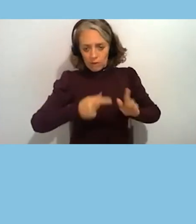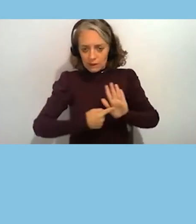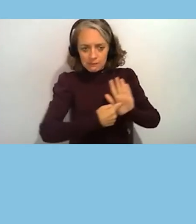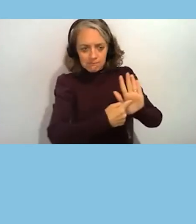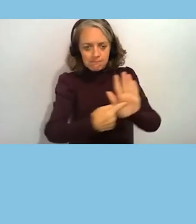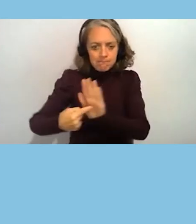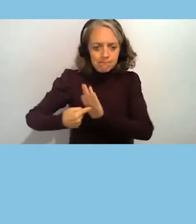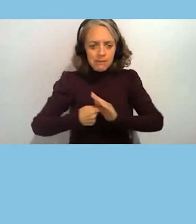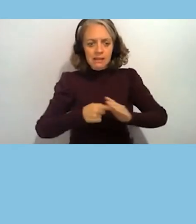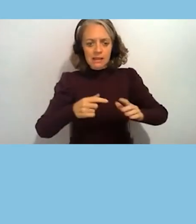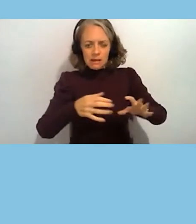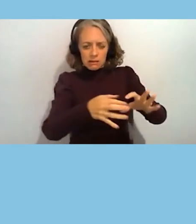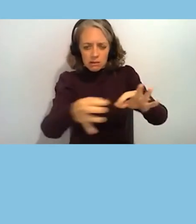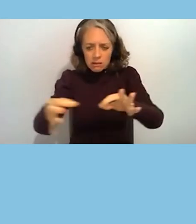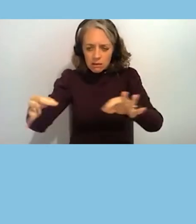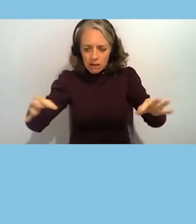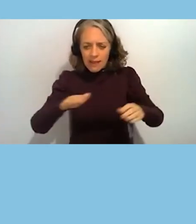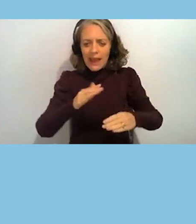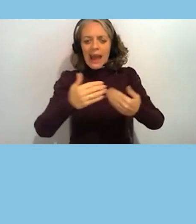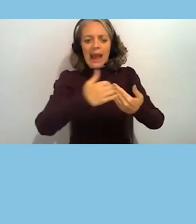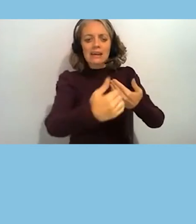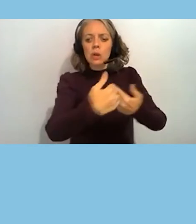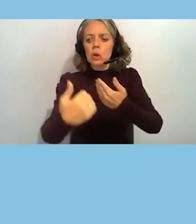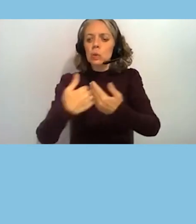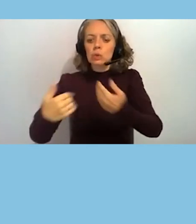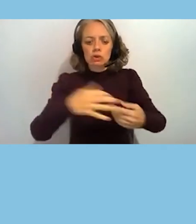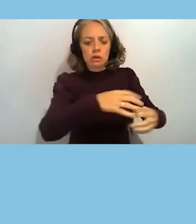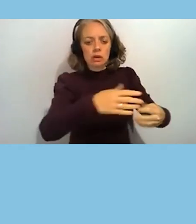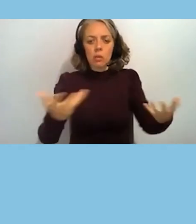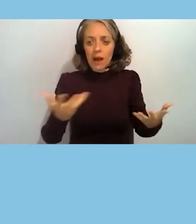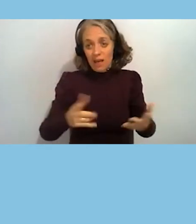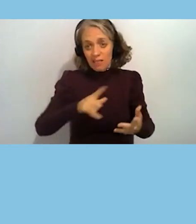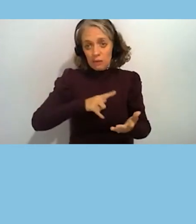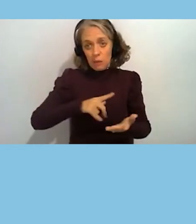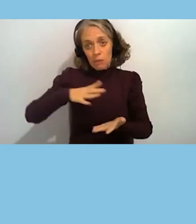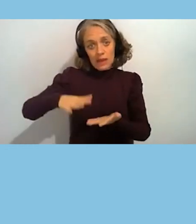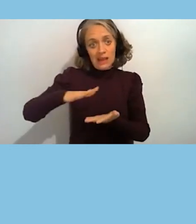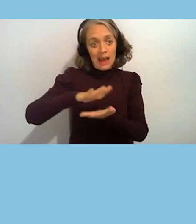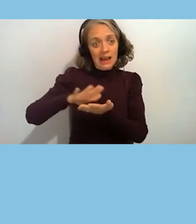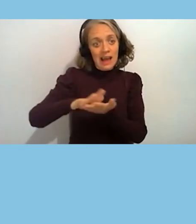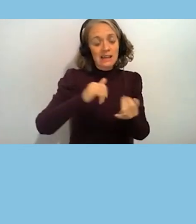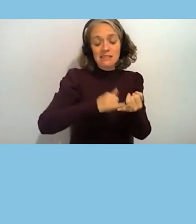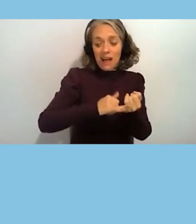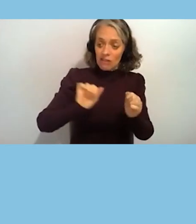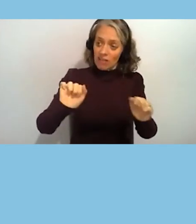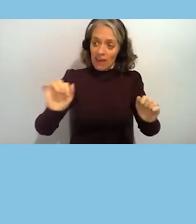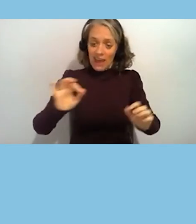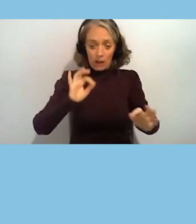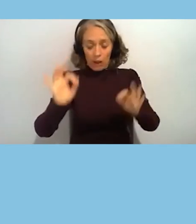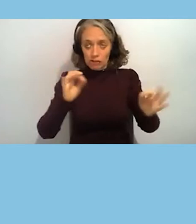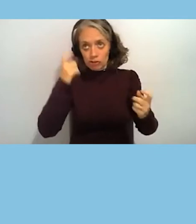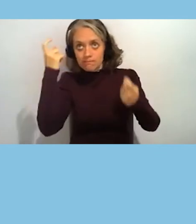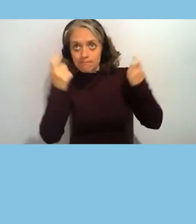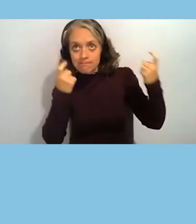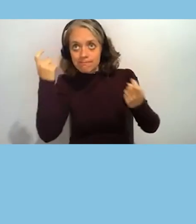edges of exclusion. And this is why we need to ask the questions that Hannah and Sarah are asking. And that will help us do it